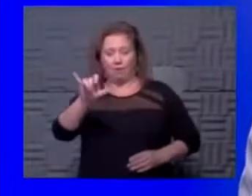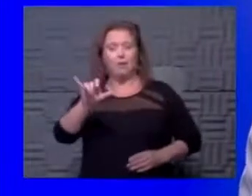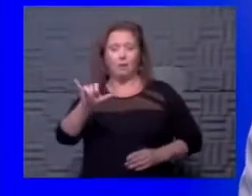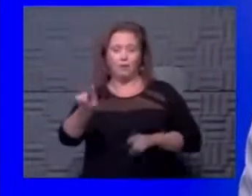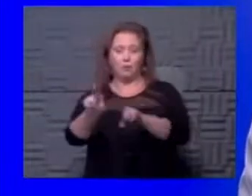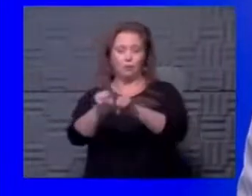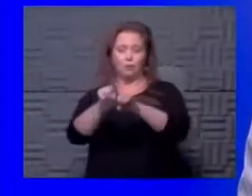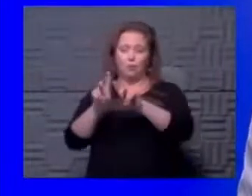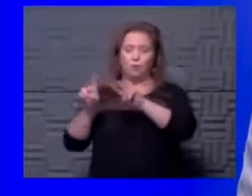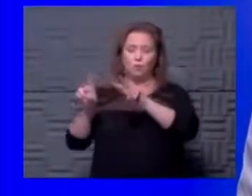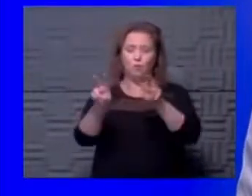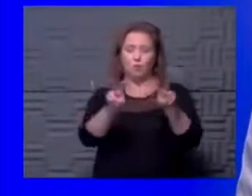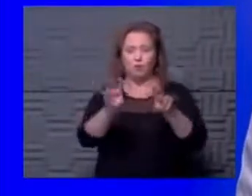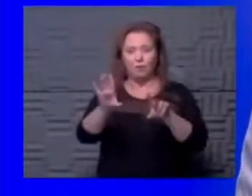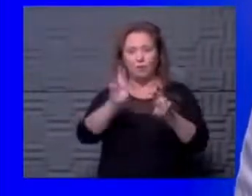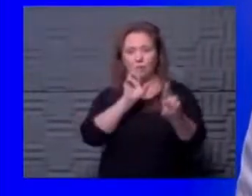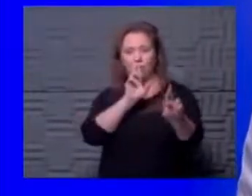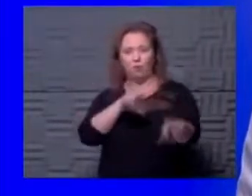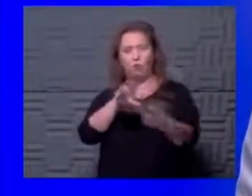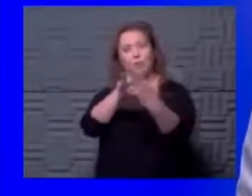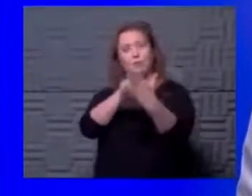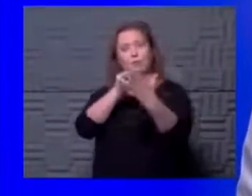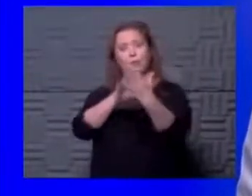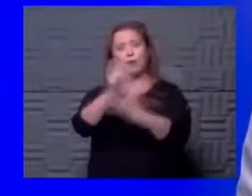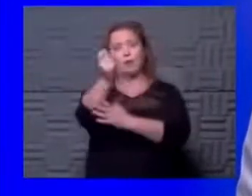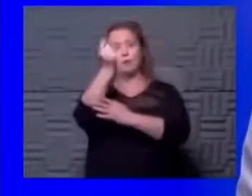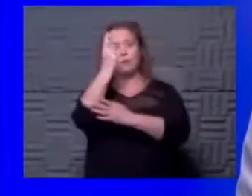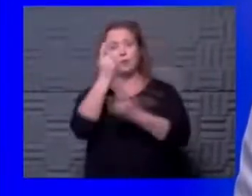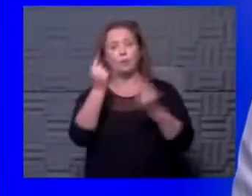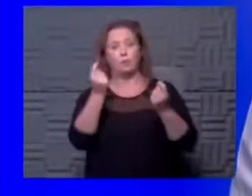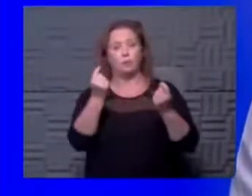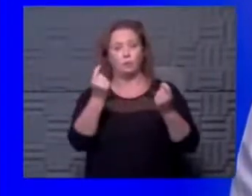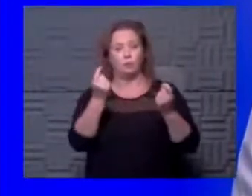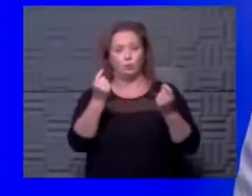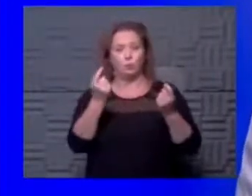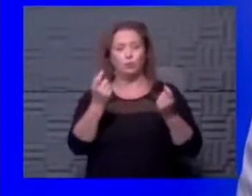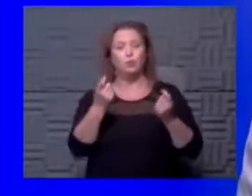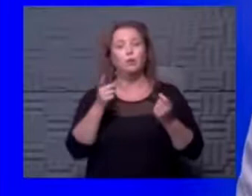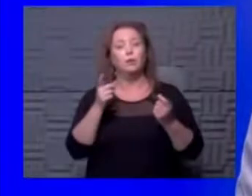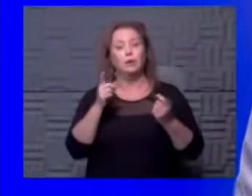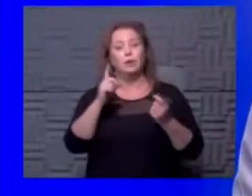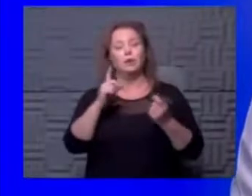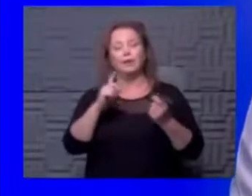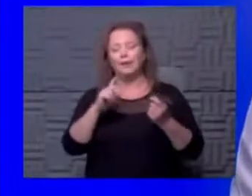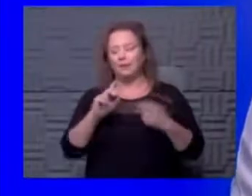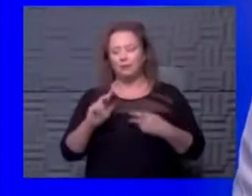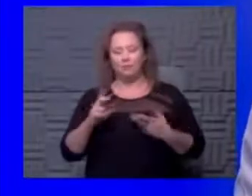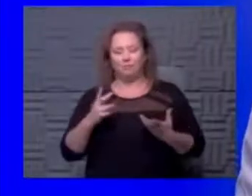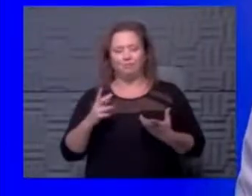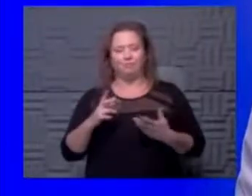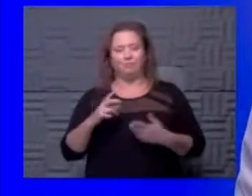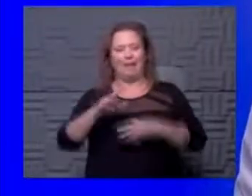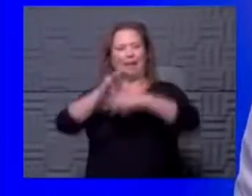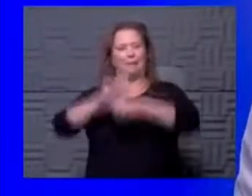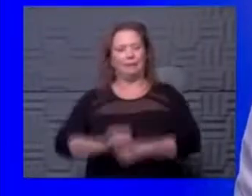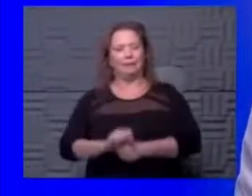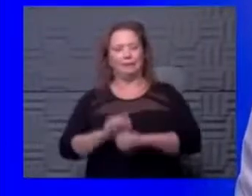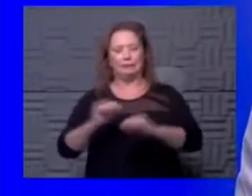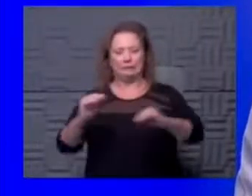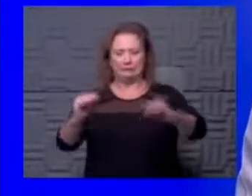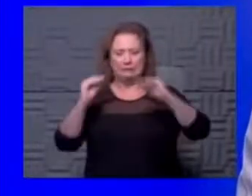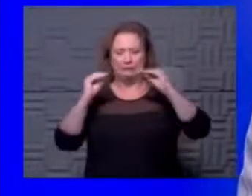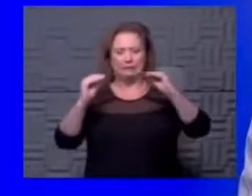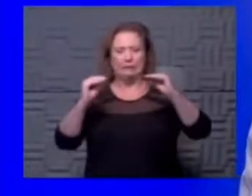Watching those types of reports and learning and understanding what to do. And then it becomes second nature, teaching your children early